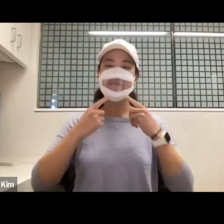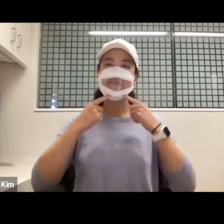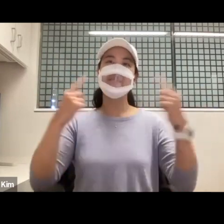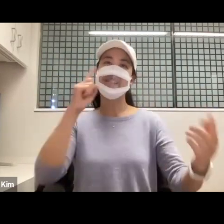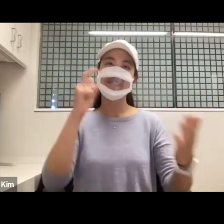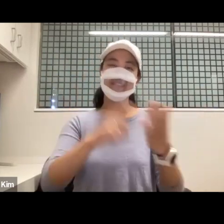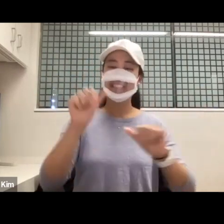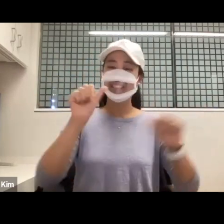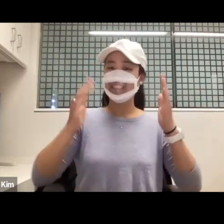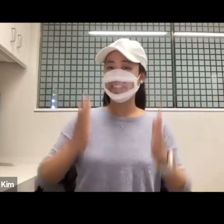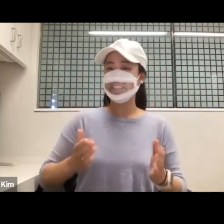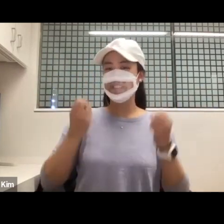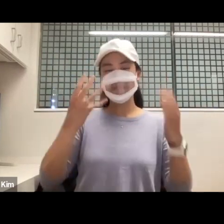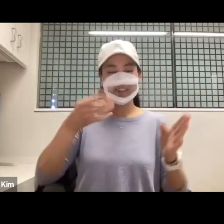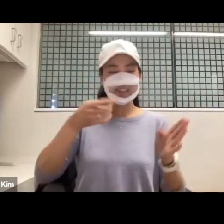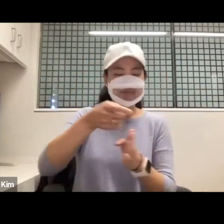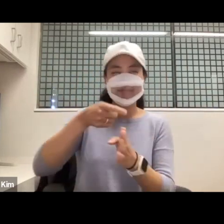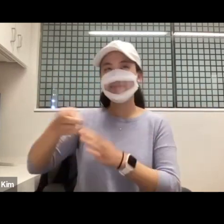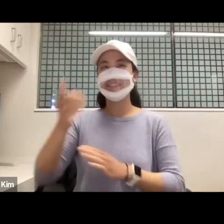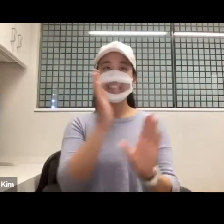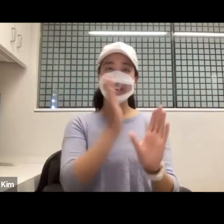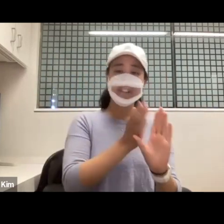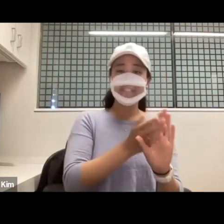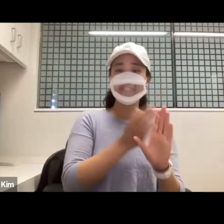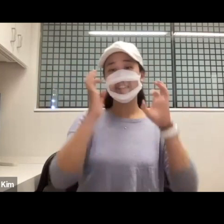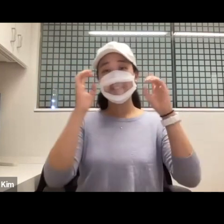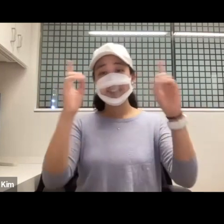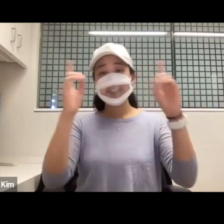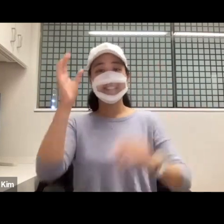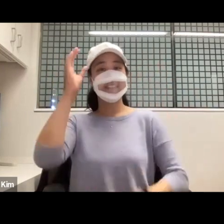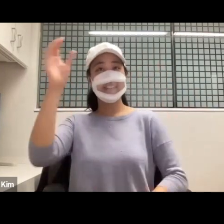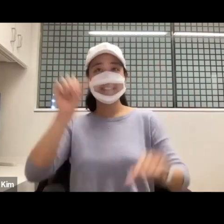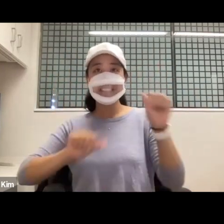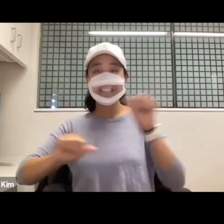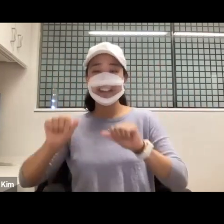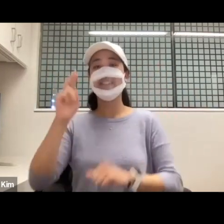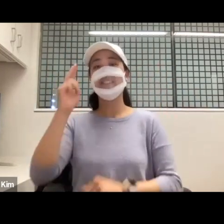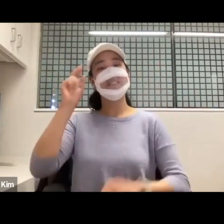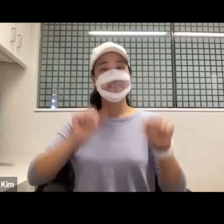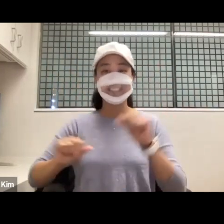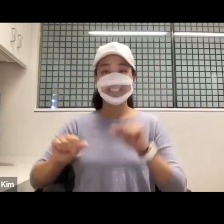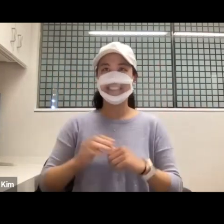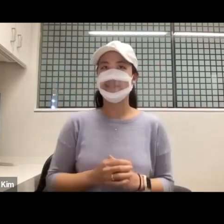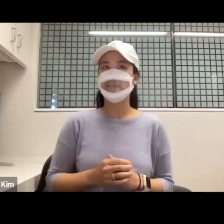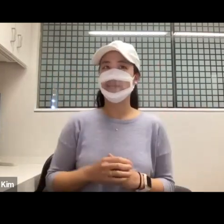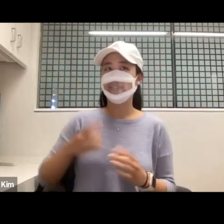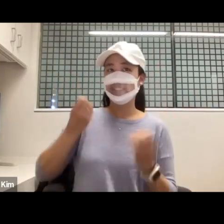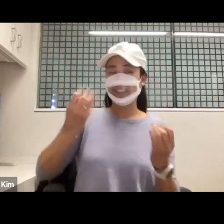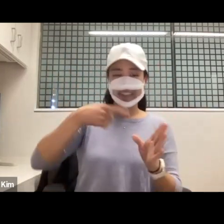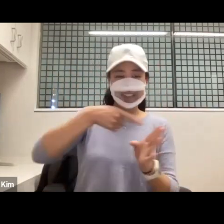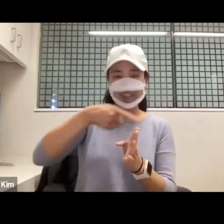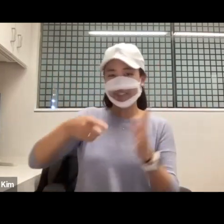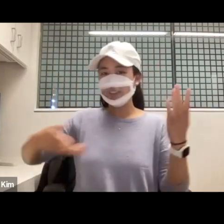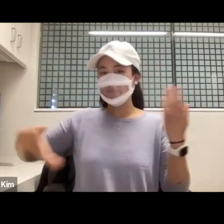to honor world-renowned scientists in the fields of psychology, education, cognitive sciences,